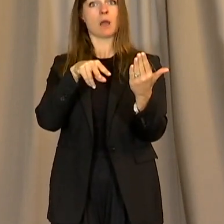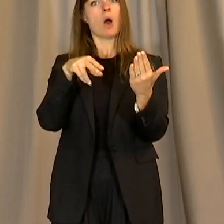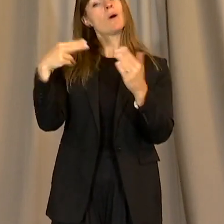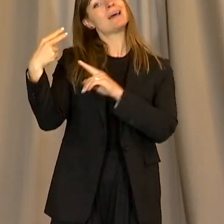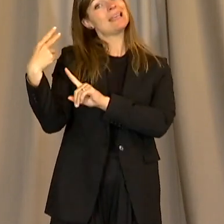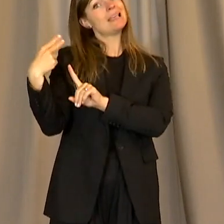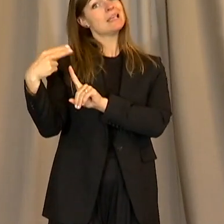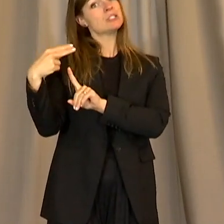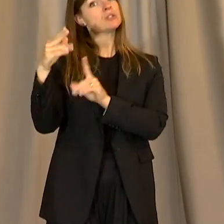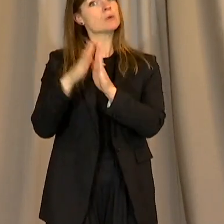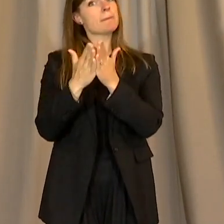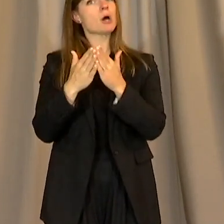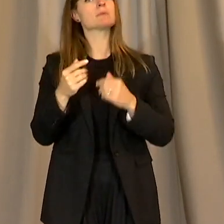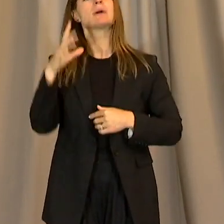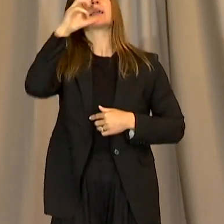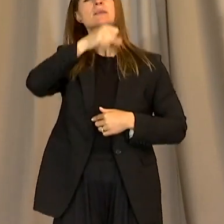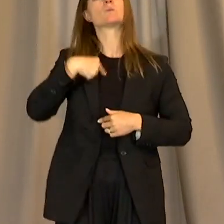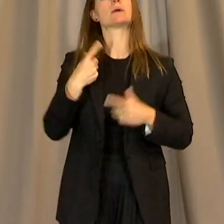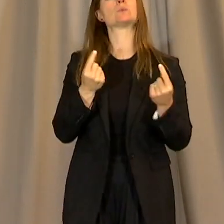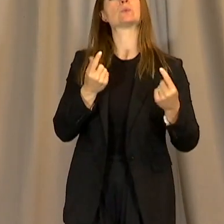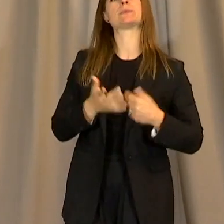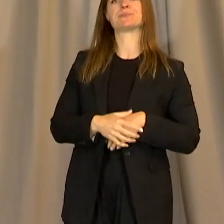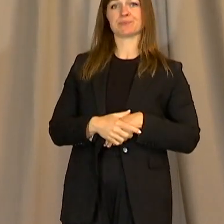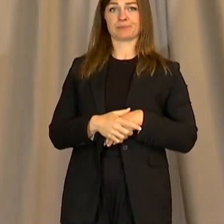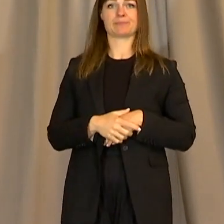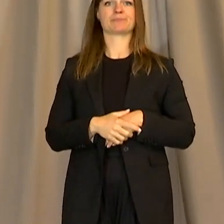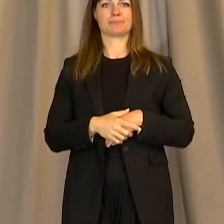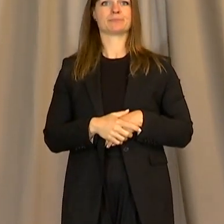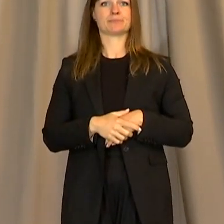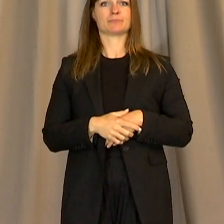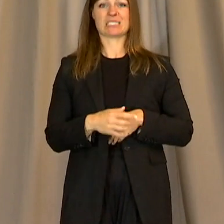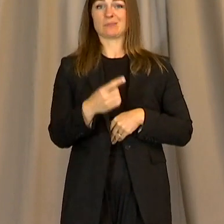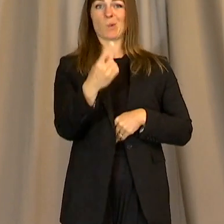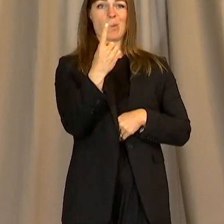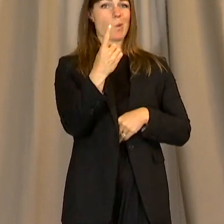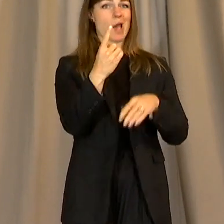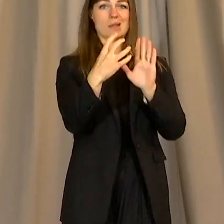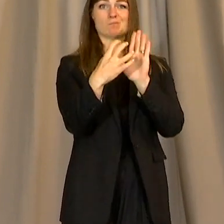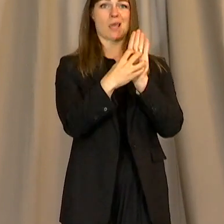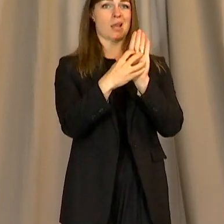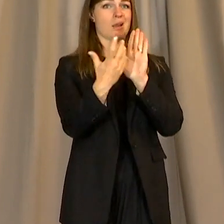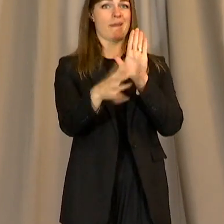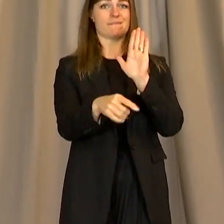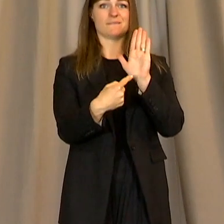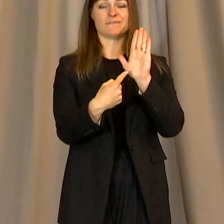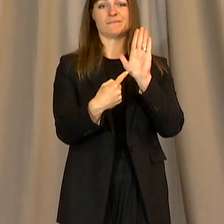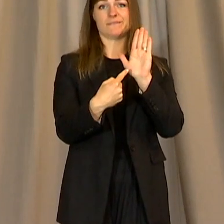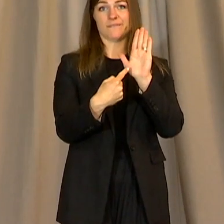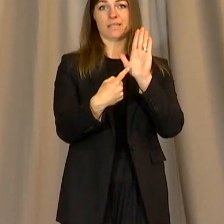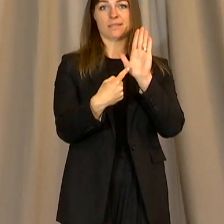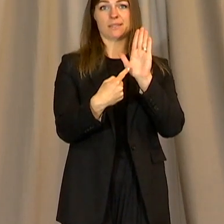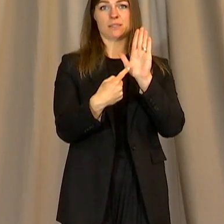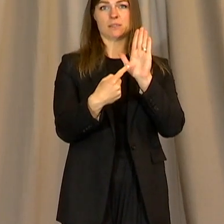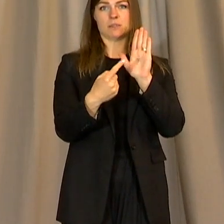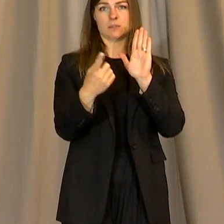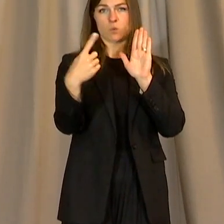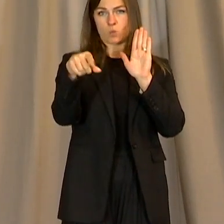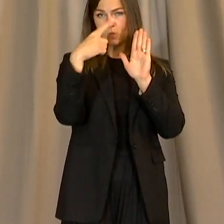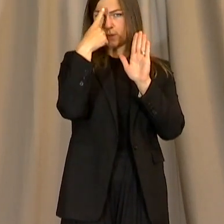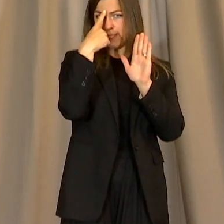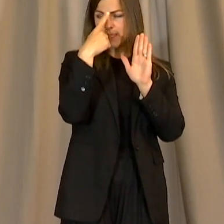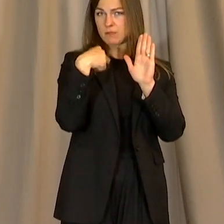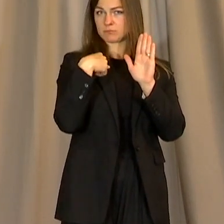book, and guess what I was doing in that book, right? It was one paragraph, right? And what do you think I looked